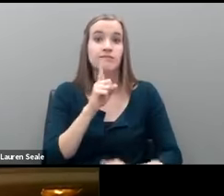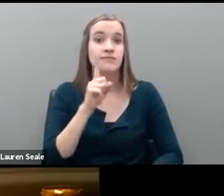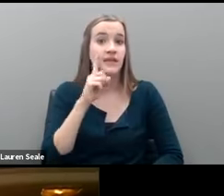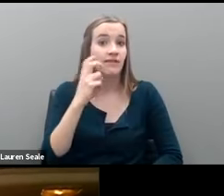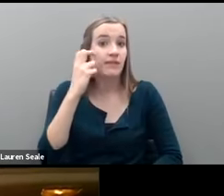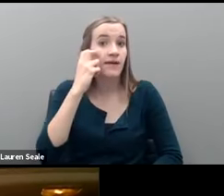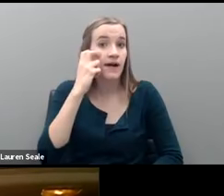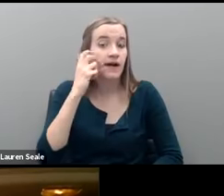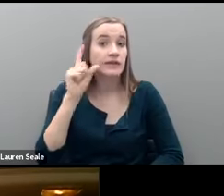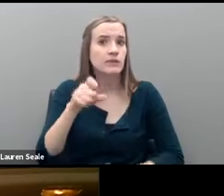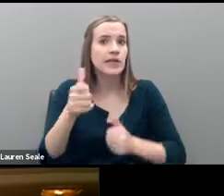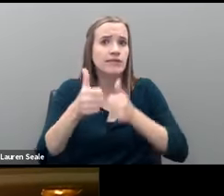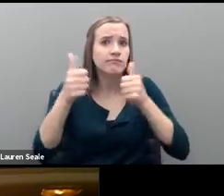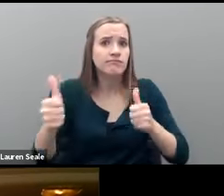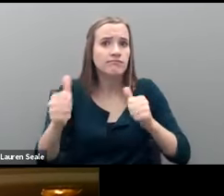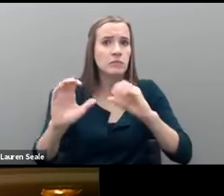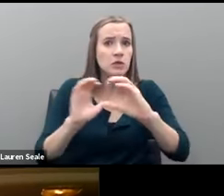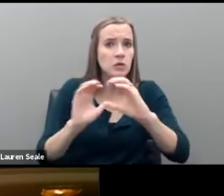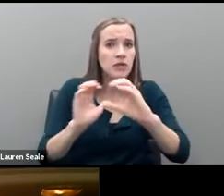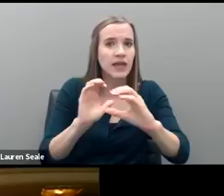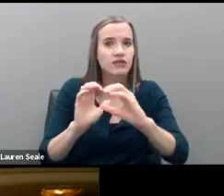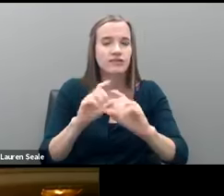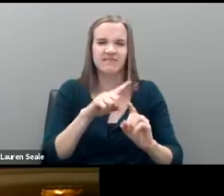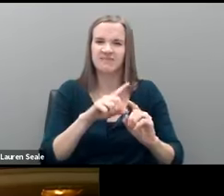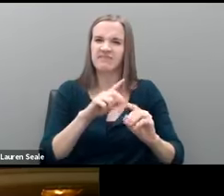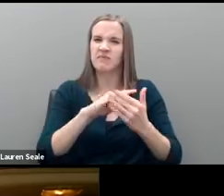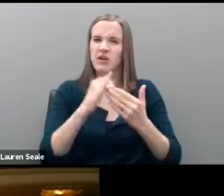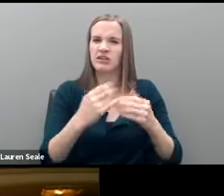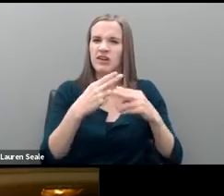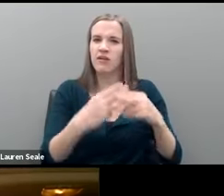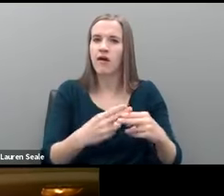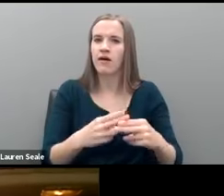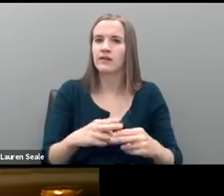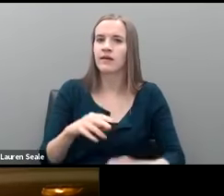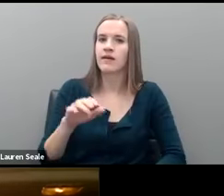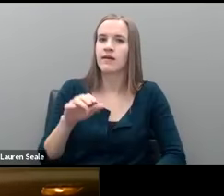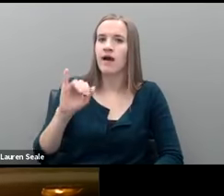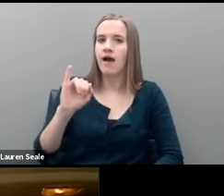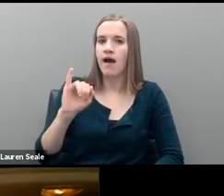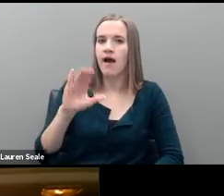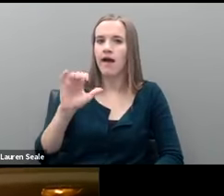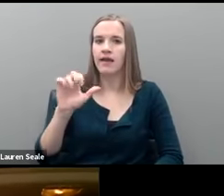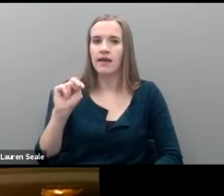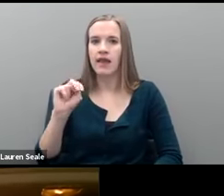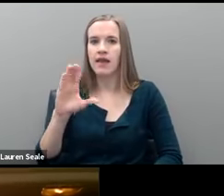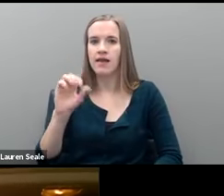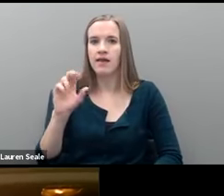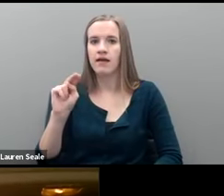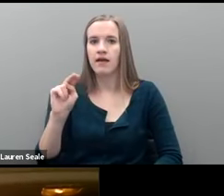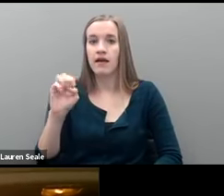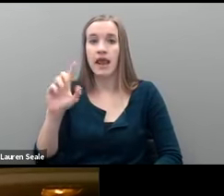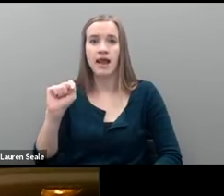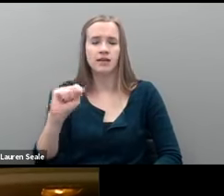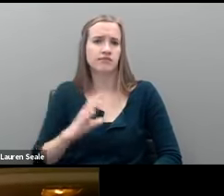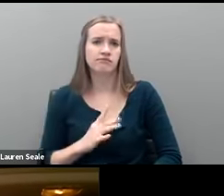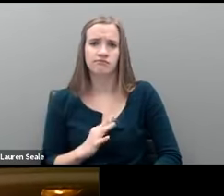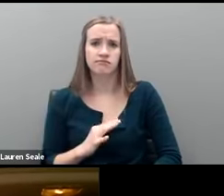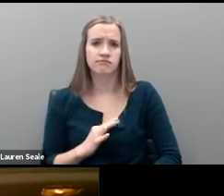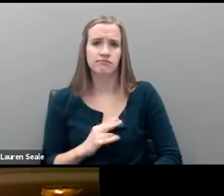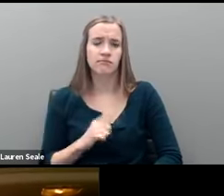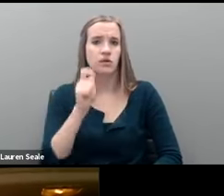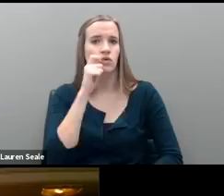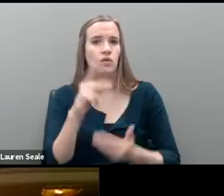the criteria for that, it's the I Can Connect project. And so there's a lot of different things going on around the state that we're weaving